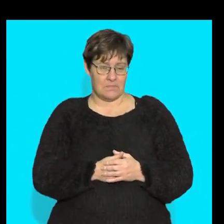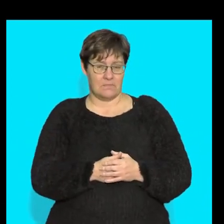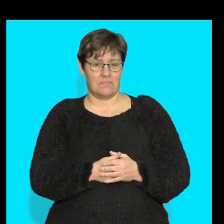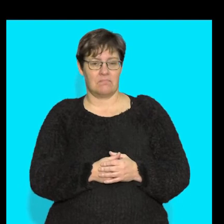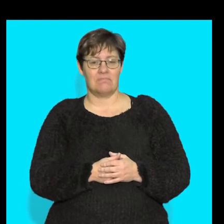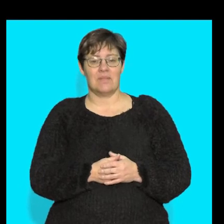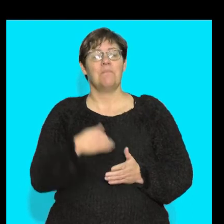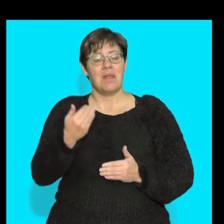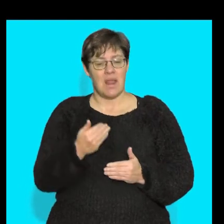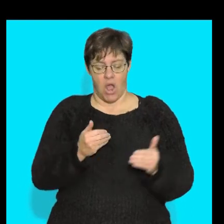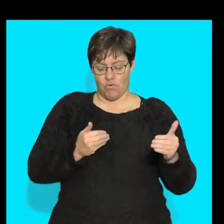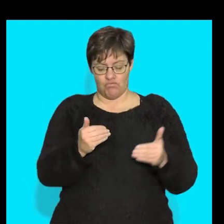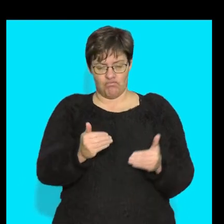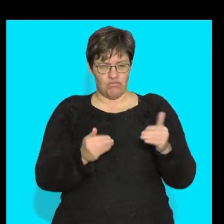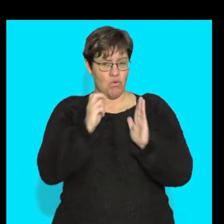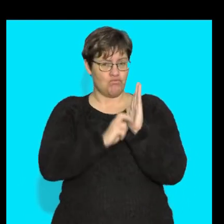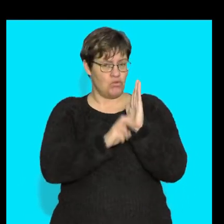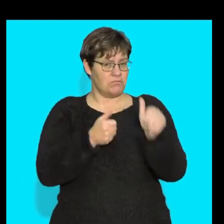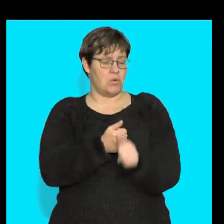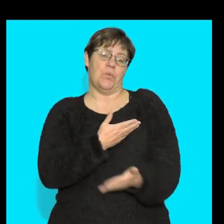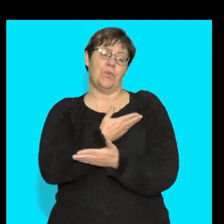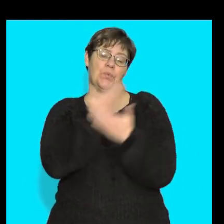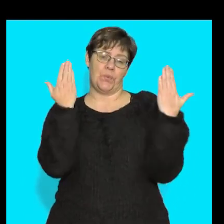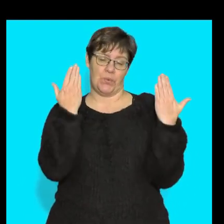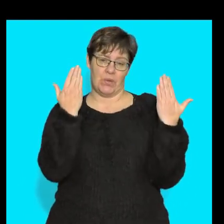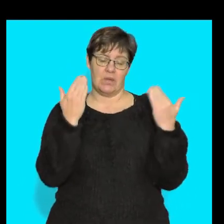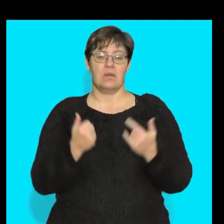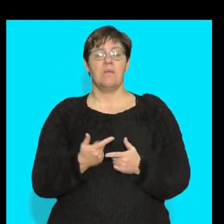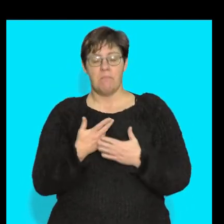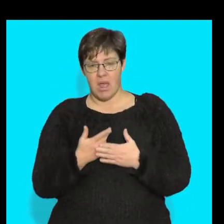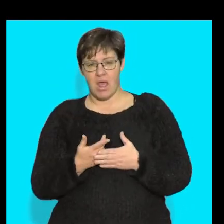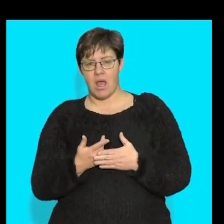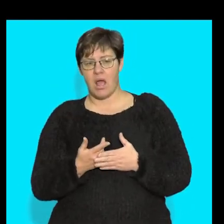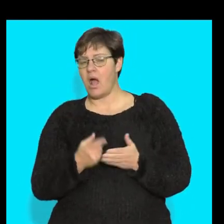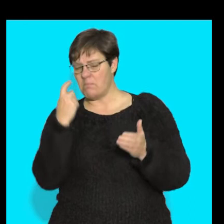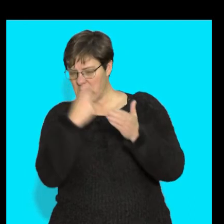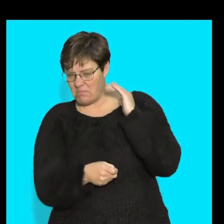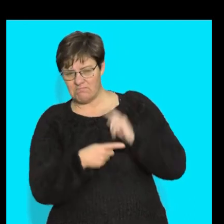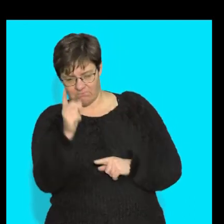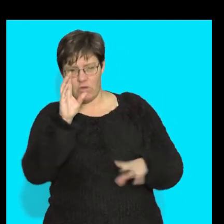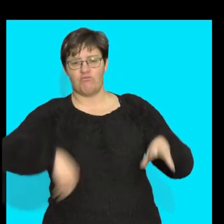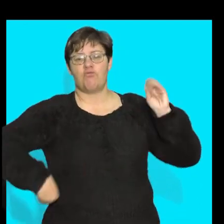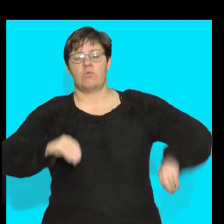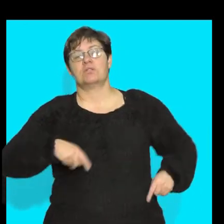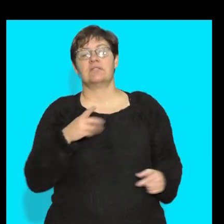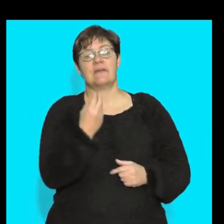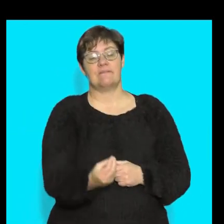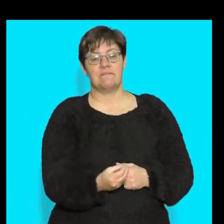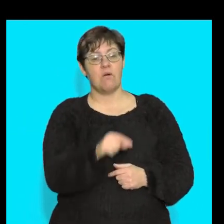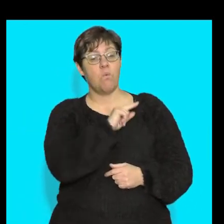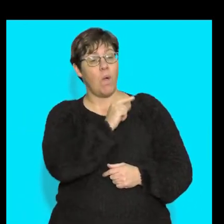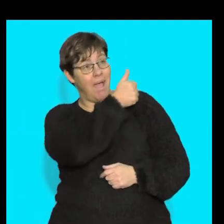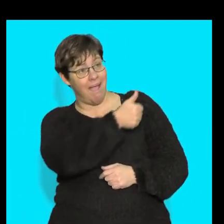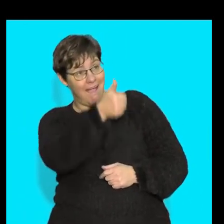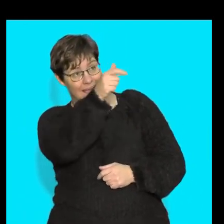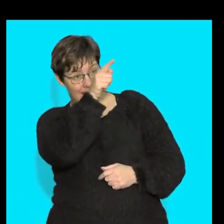often unregulated, and in some cases members can be charged with fraud, right? Because you'll find that the initial members of